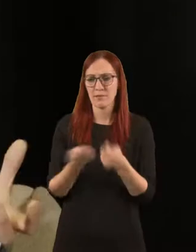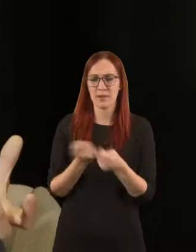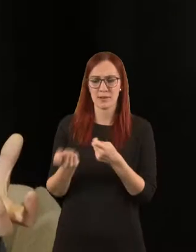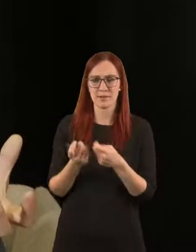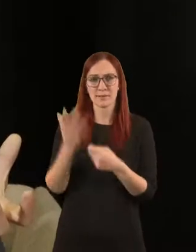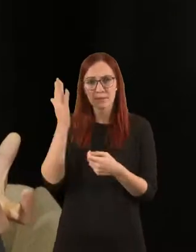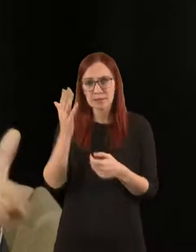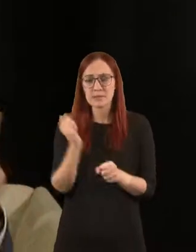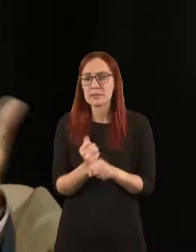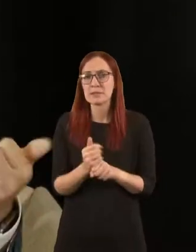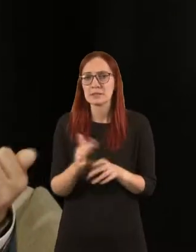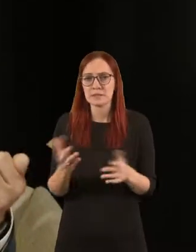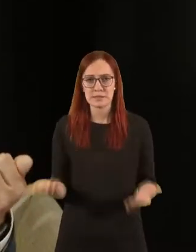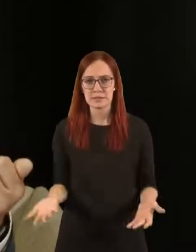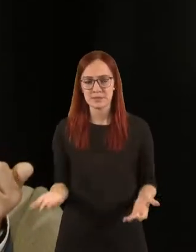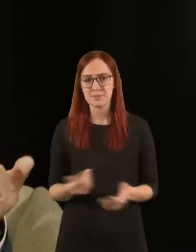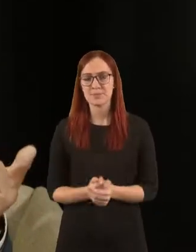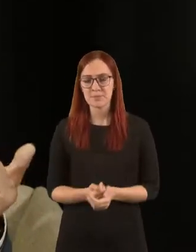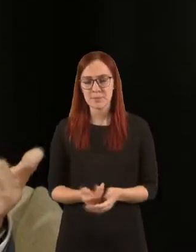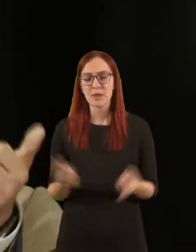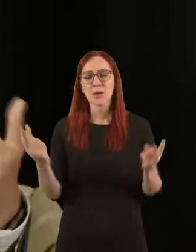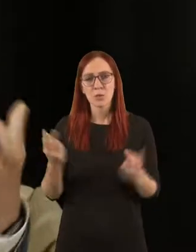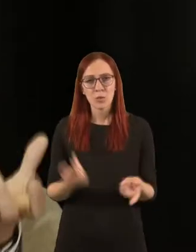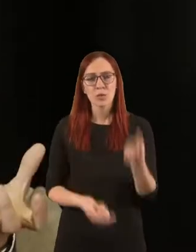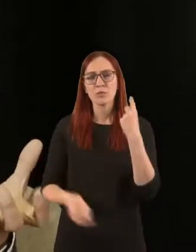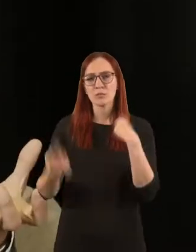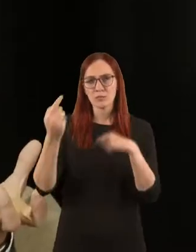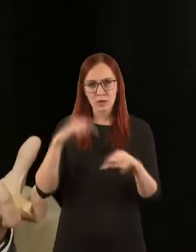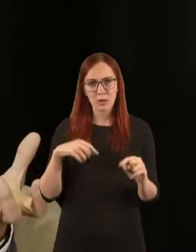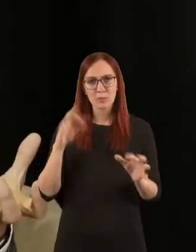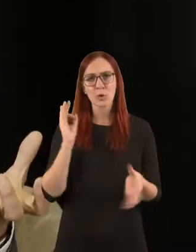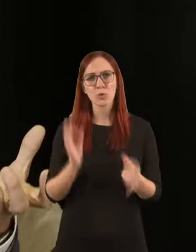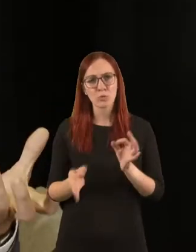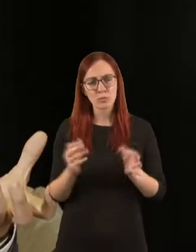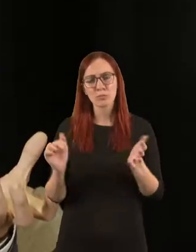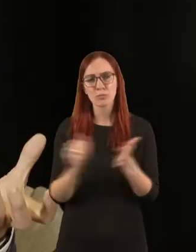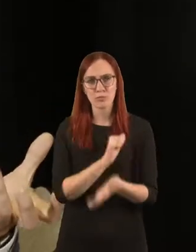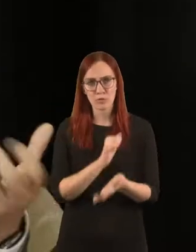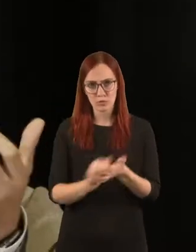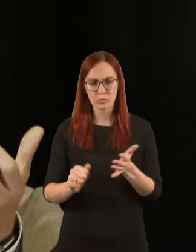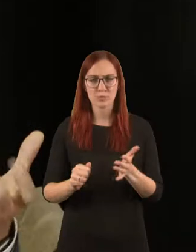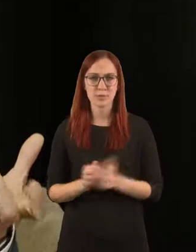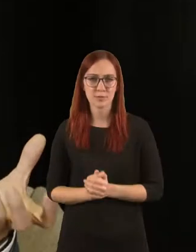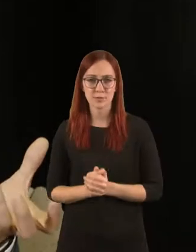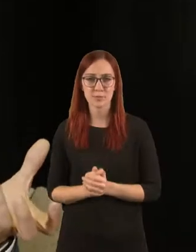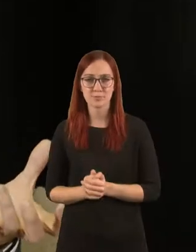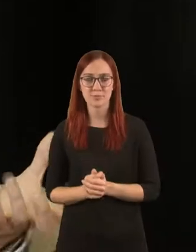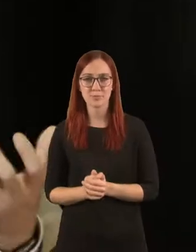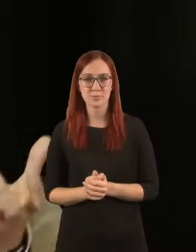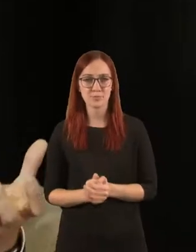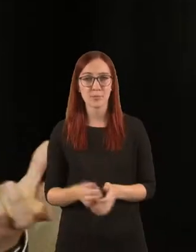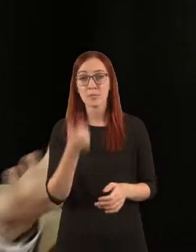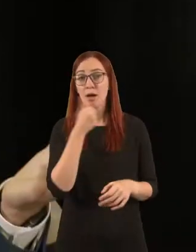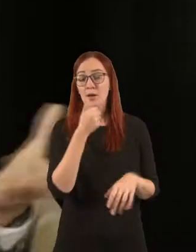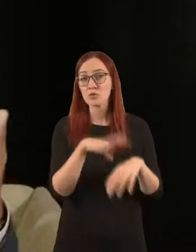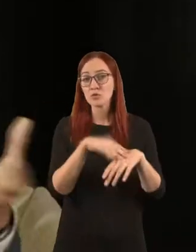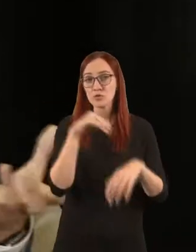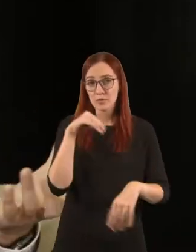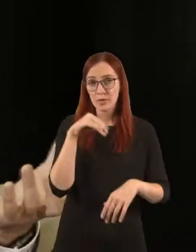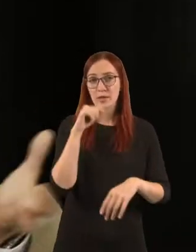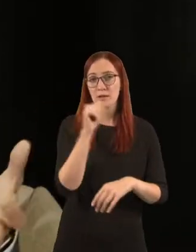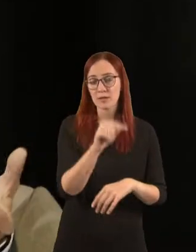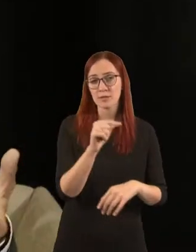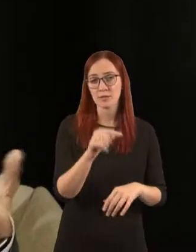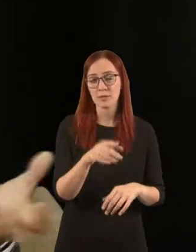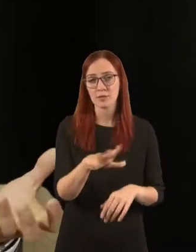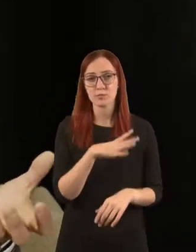cities, and chaos prevails, and we are unable to manage the process. So we need to go back to those regulatory